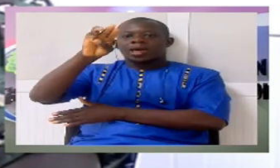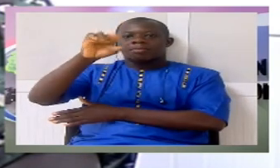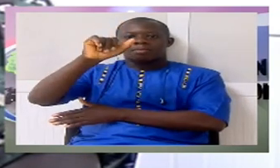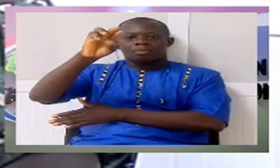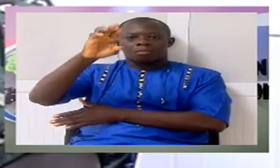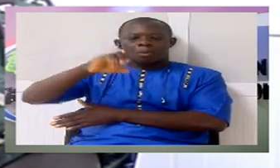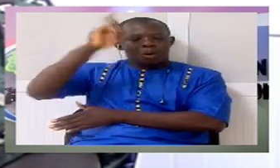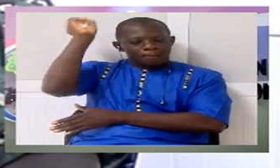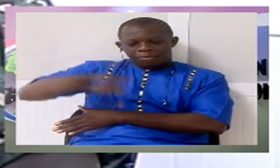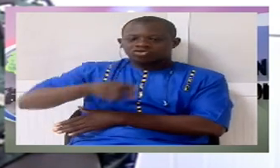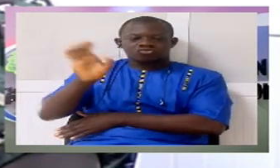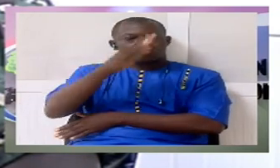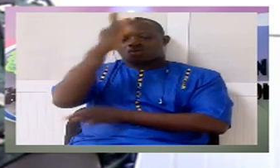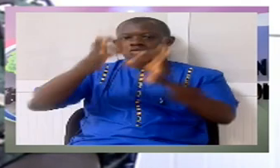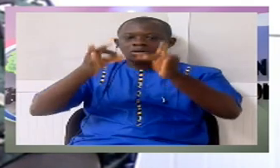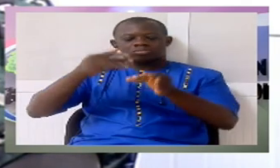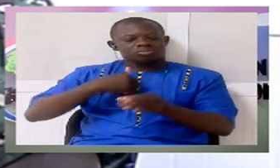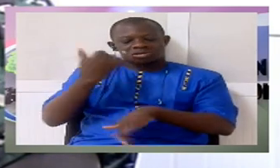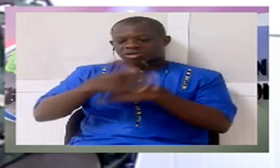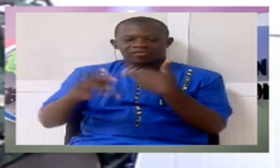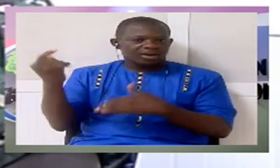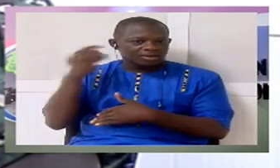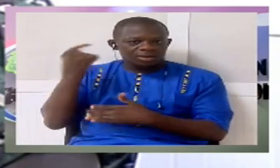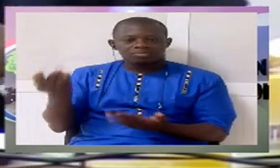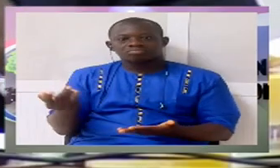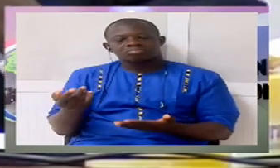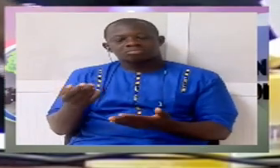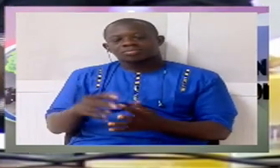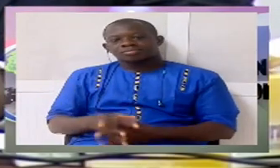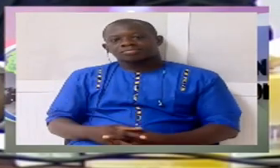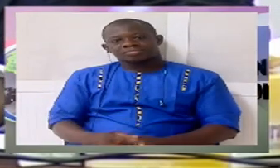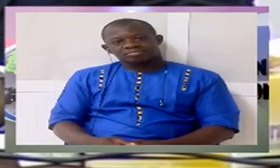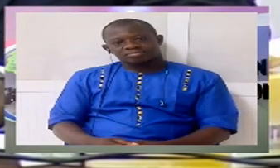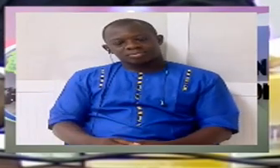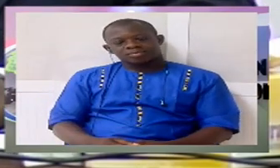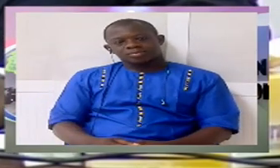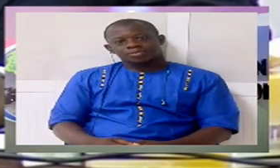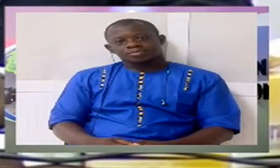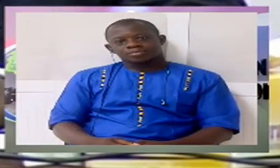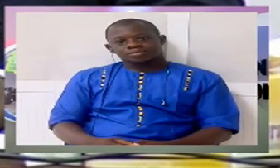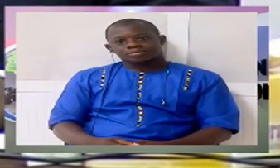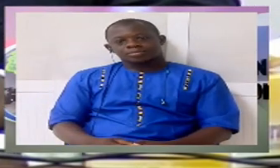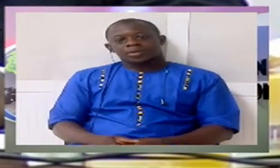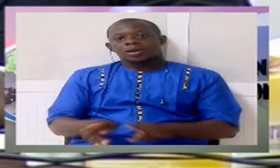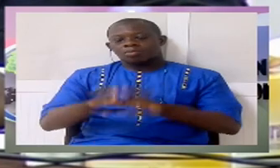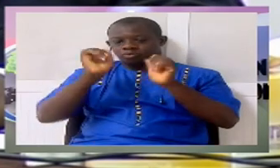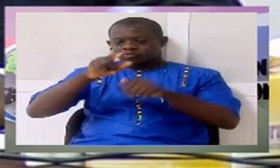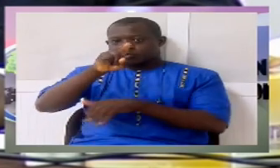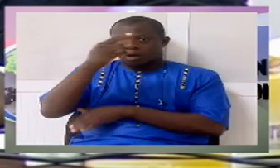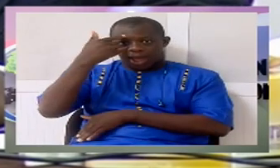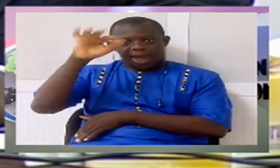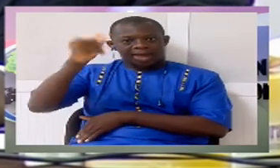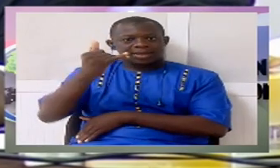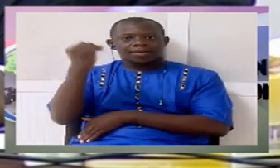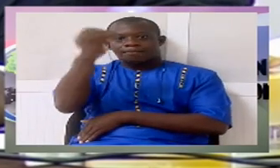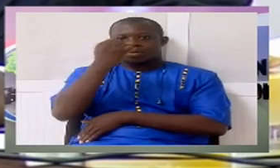Almama should have been taken to court, but I have never heard that. Never heard it. And would you agree that because